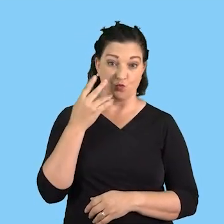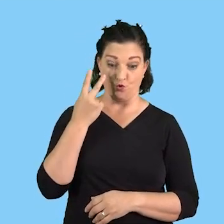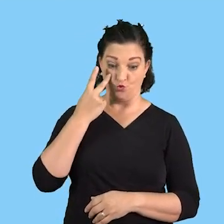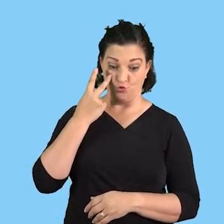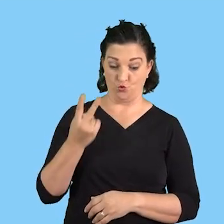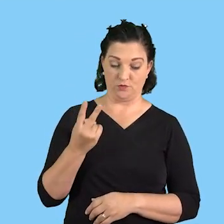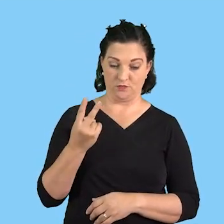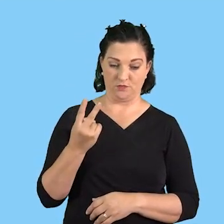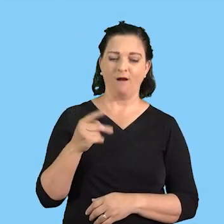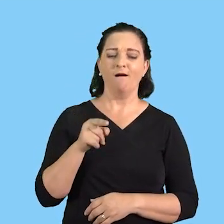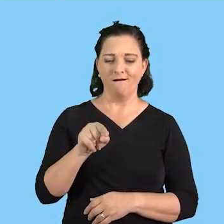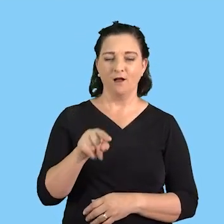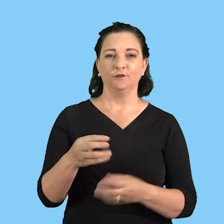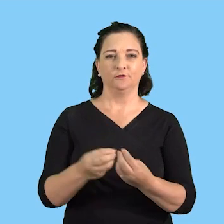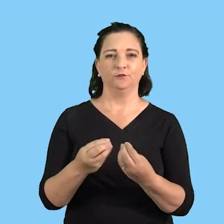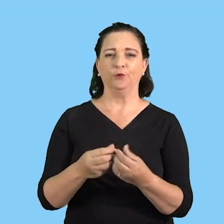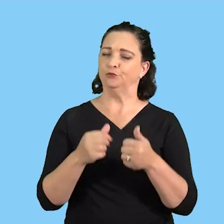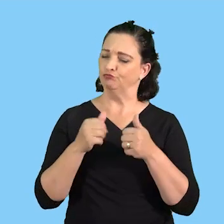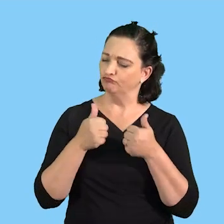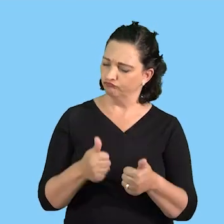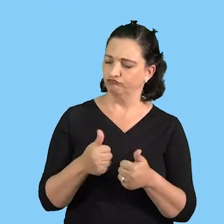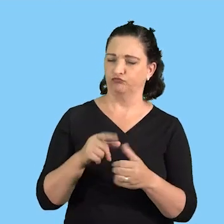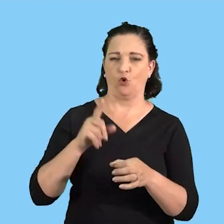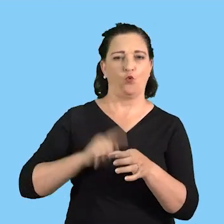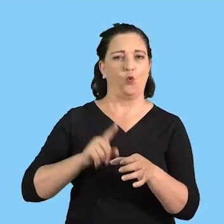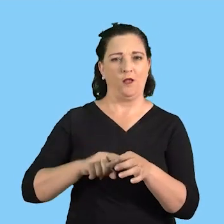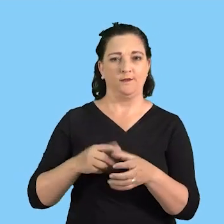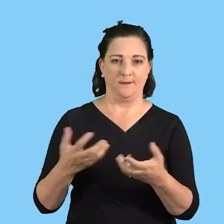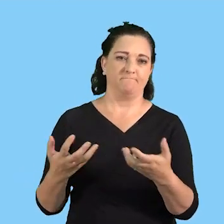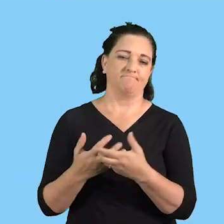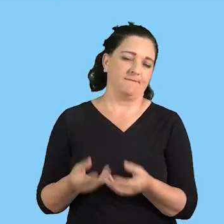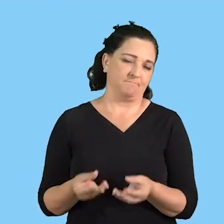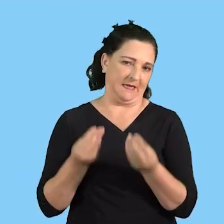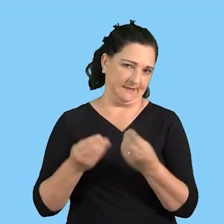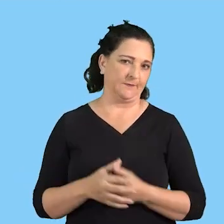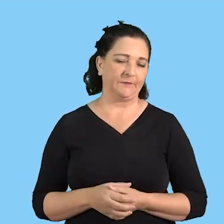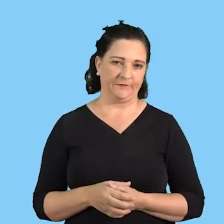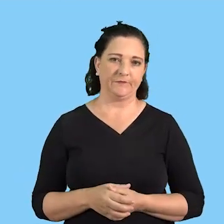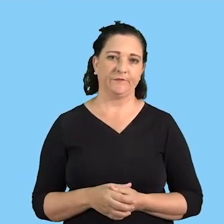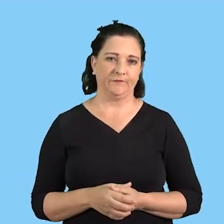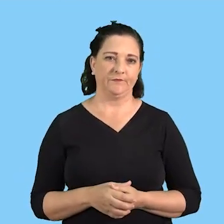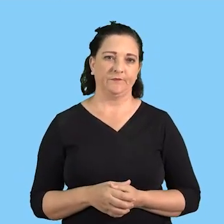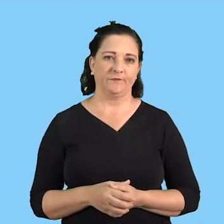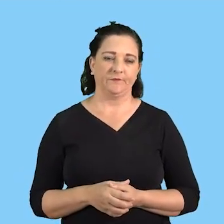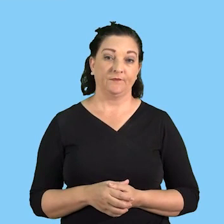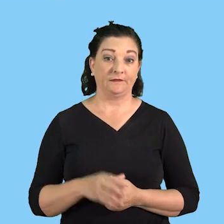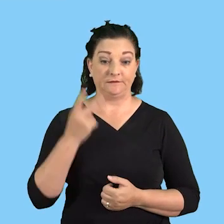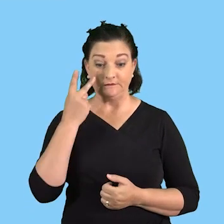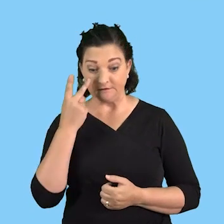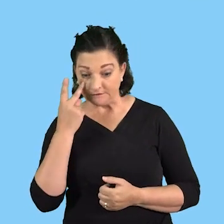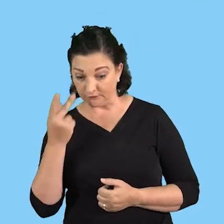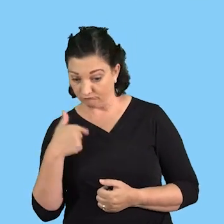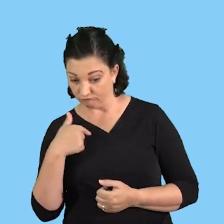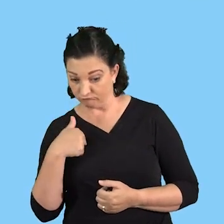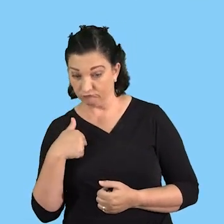different products have met the right quality standards. So when, as a customer, I look at such a product,